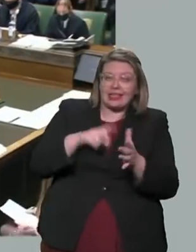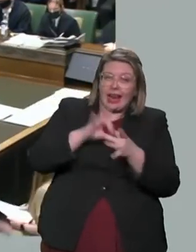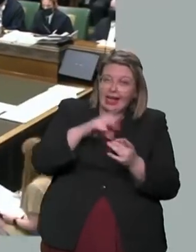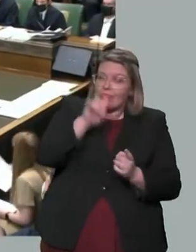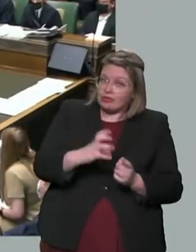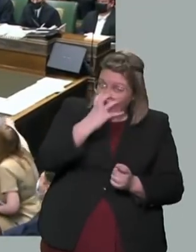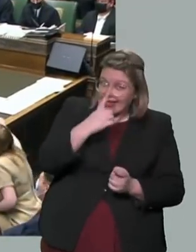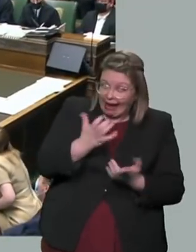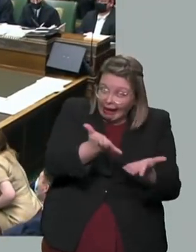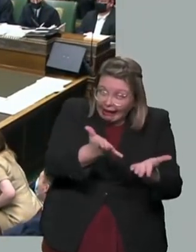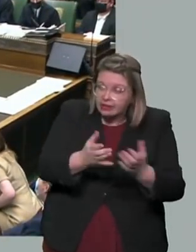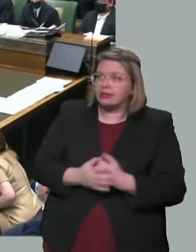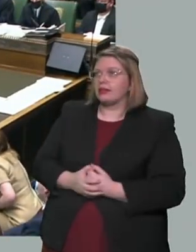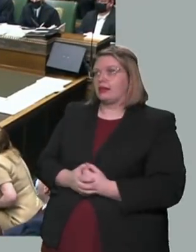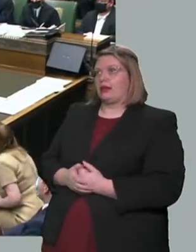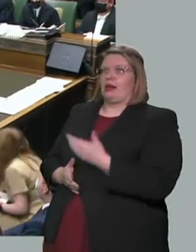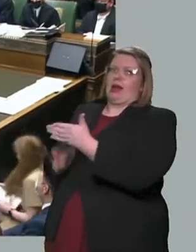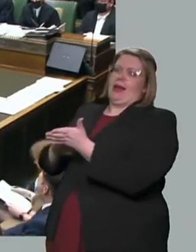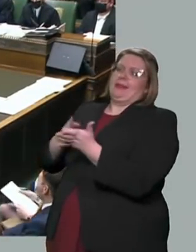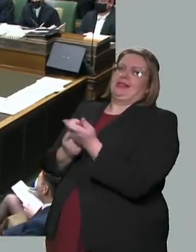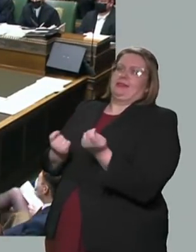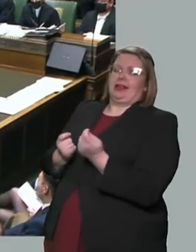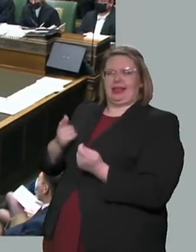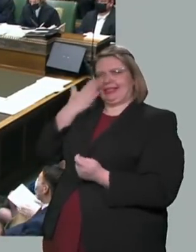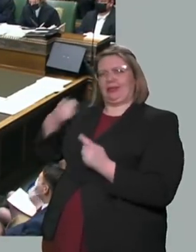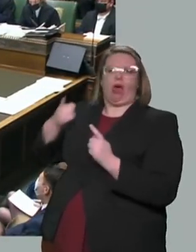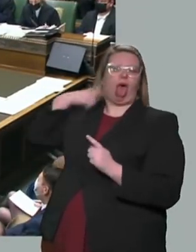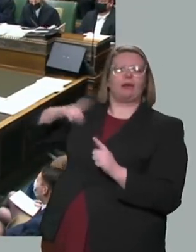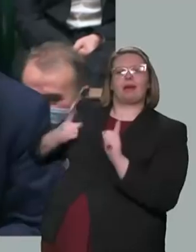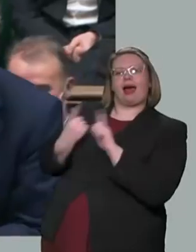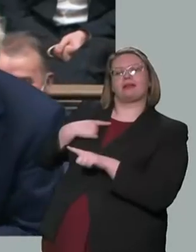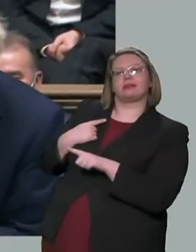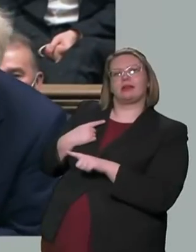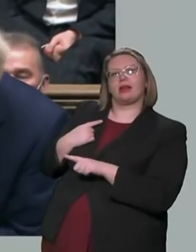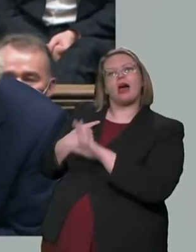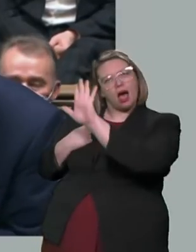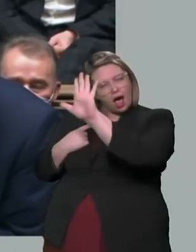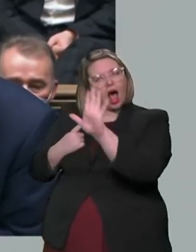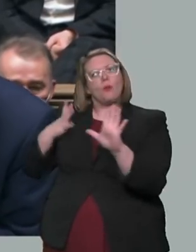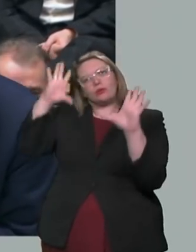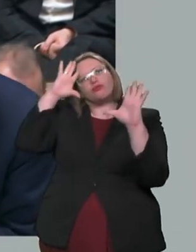Mr. Speaker, let me remind, because she wasn't obviously listening to the previous answer, let me remind her, the Warm